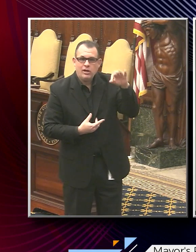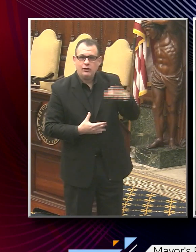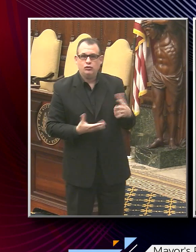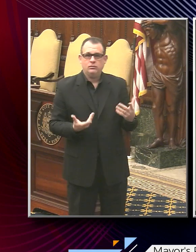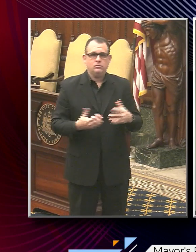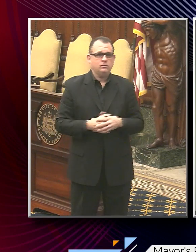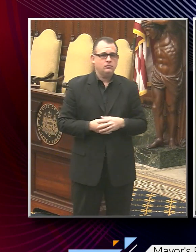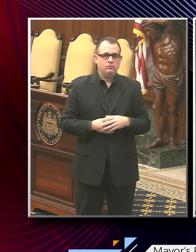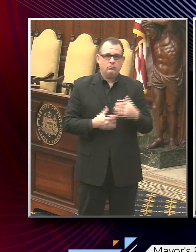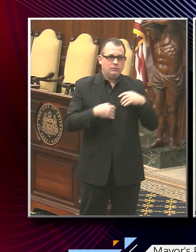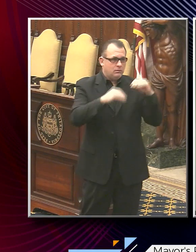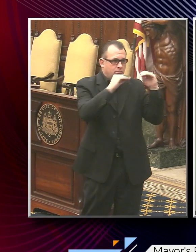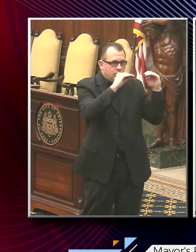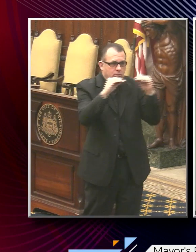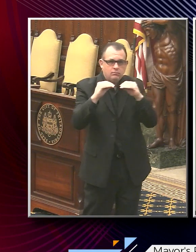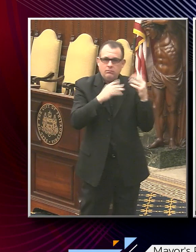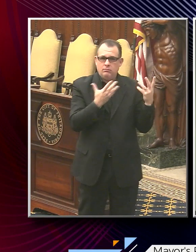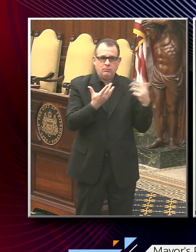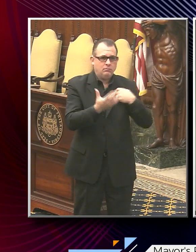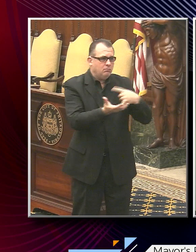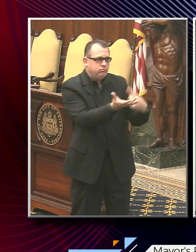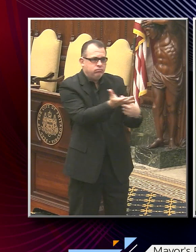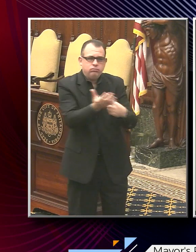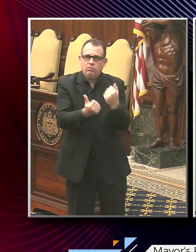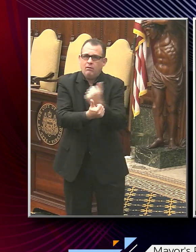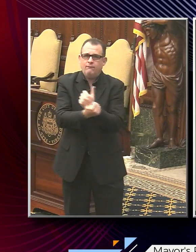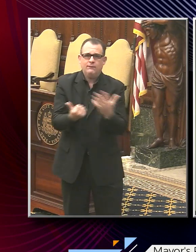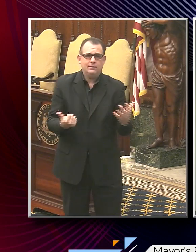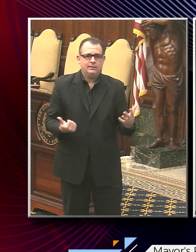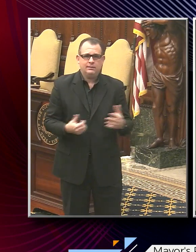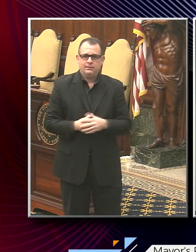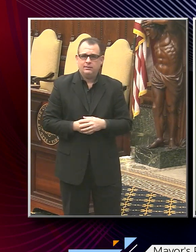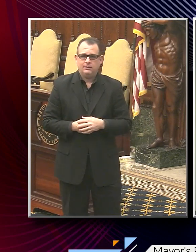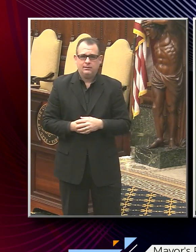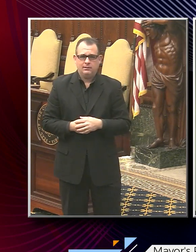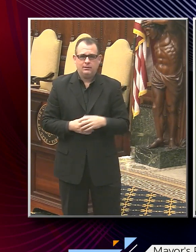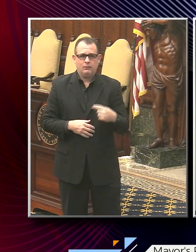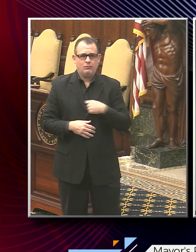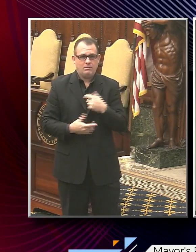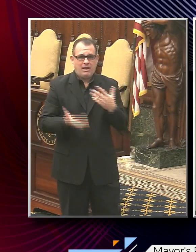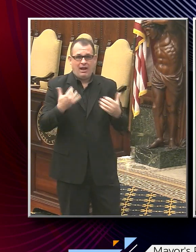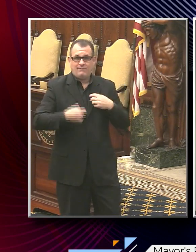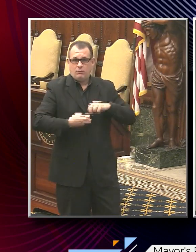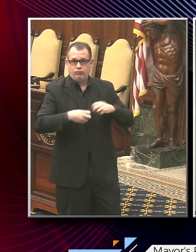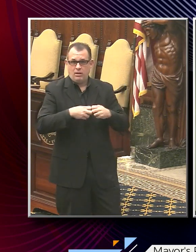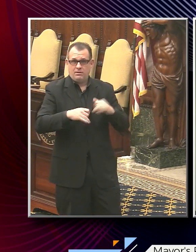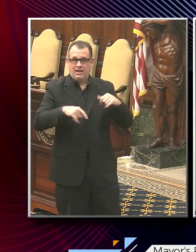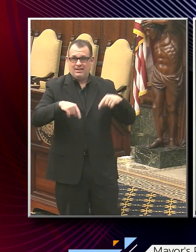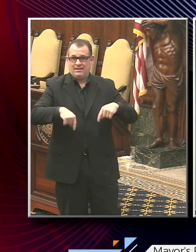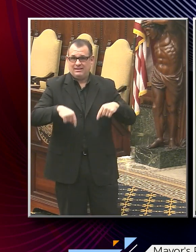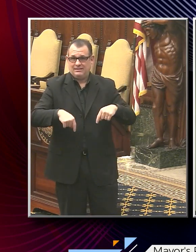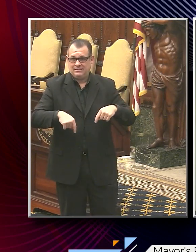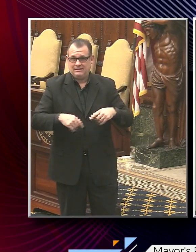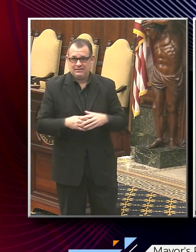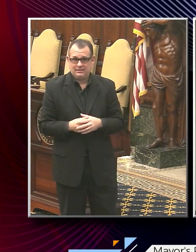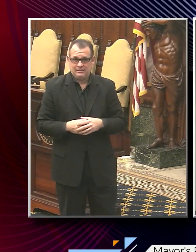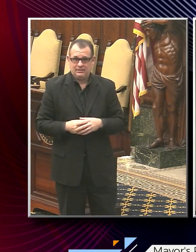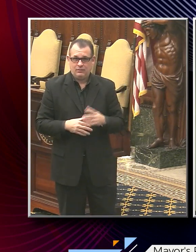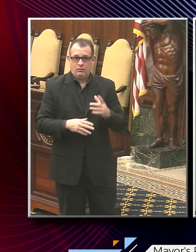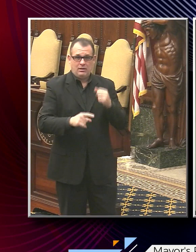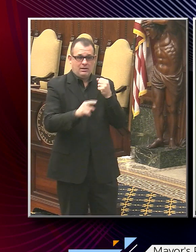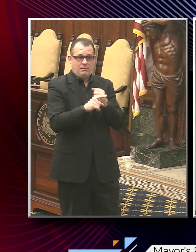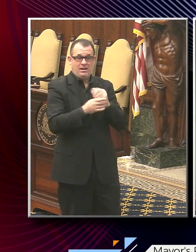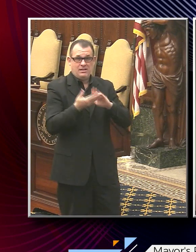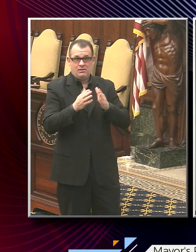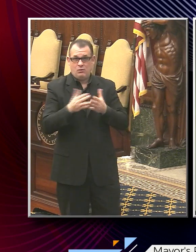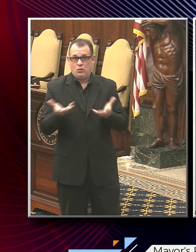them to talk through these issues. And I expected that we might have a problem like this when we got to the larger community. I was